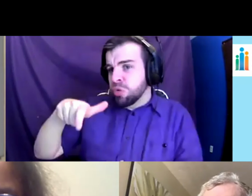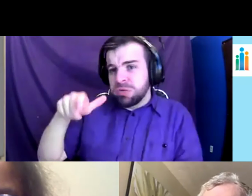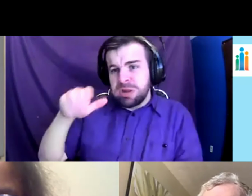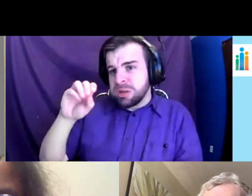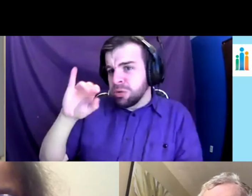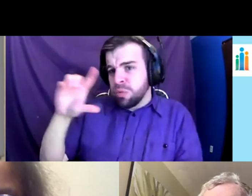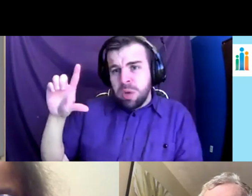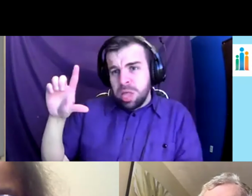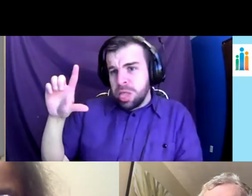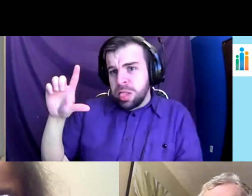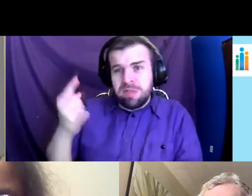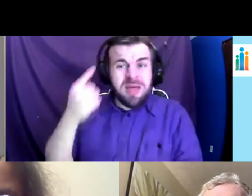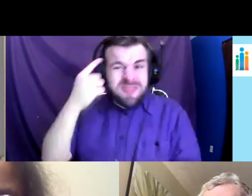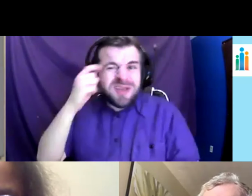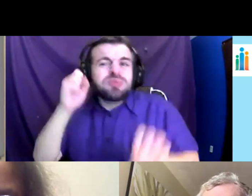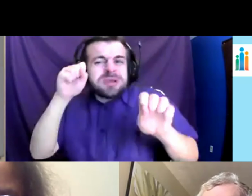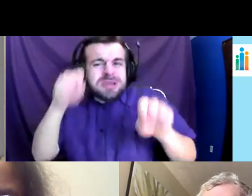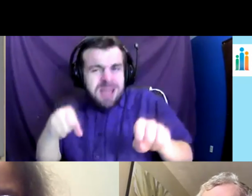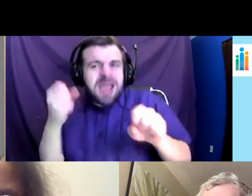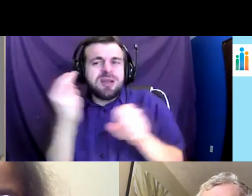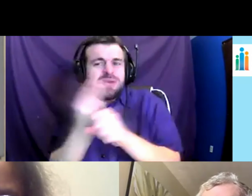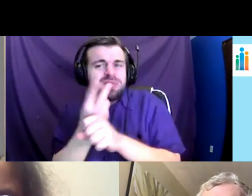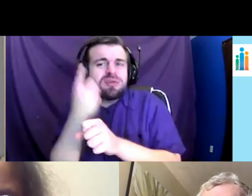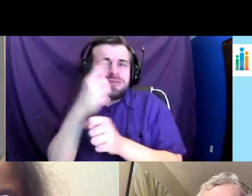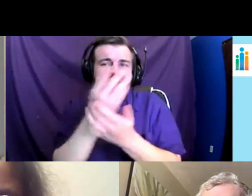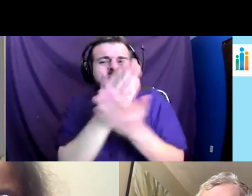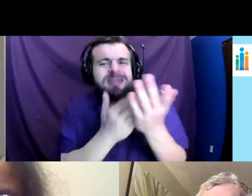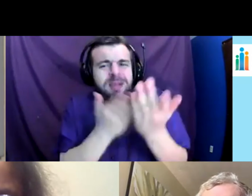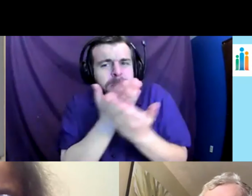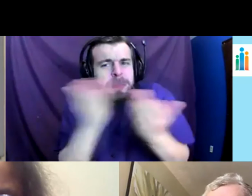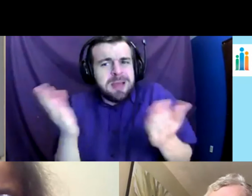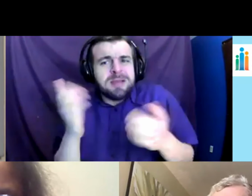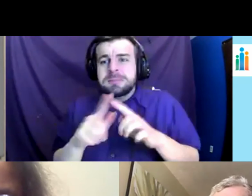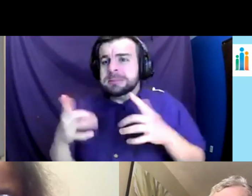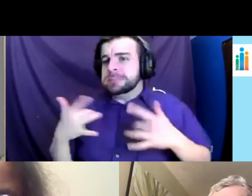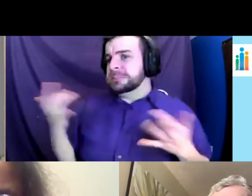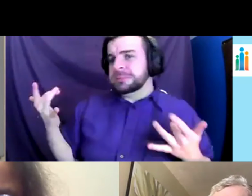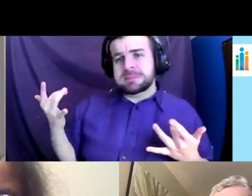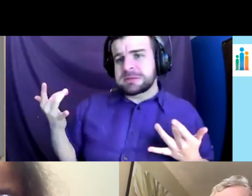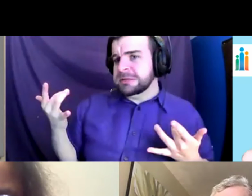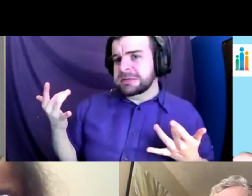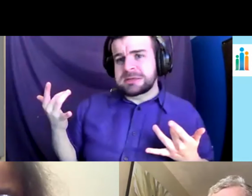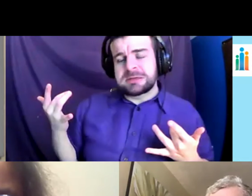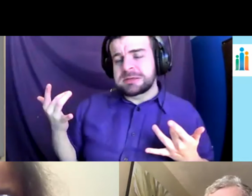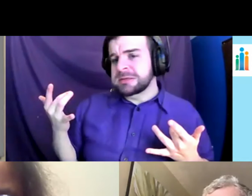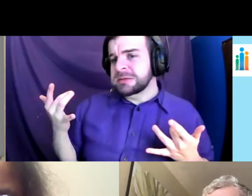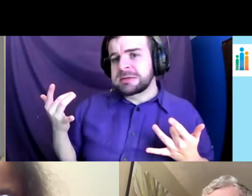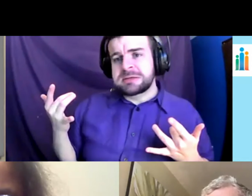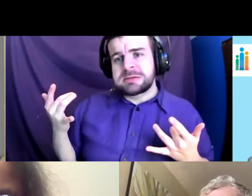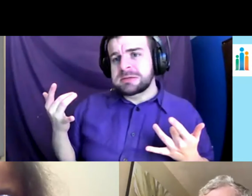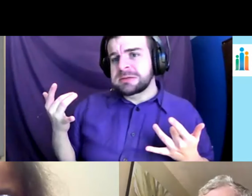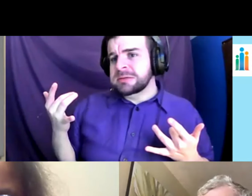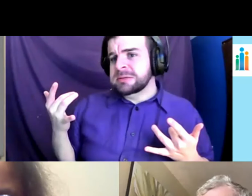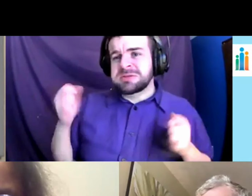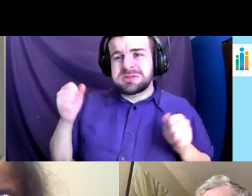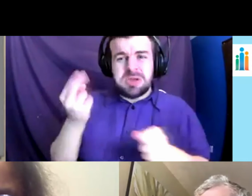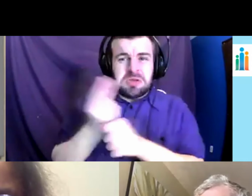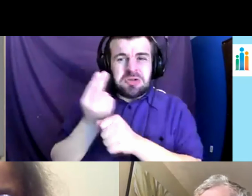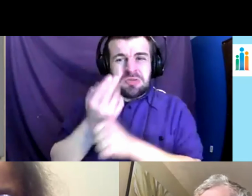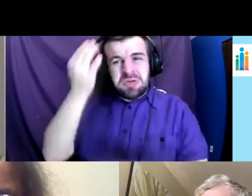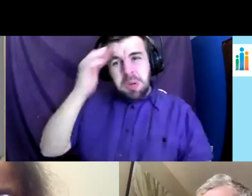oil in when you cook certain things, but generally you're gonna, if anything, maybe just kind of spray a little bit of oil on the